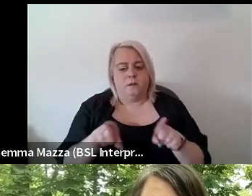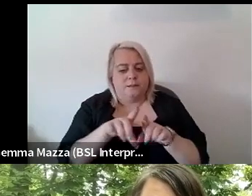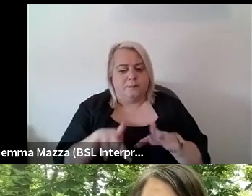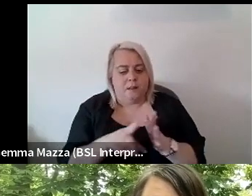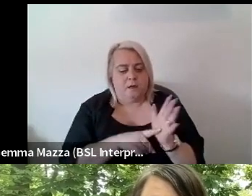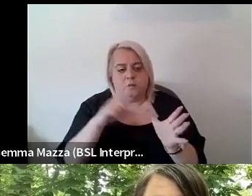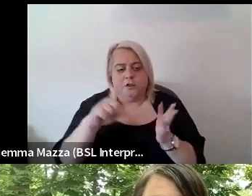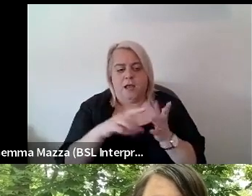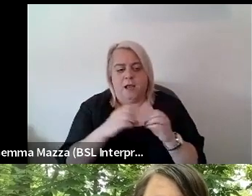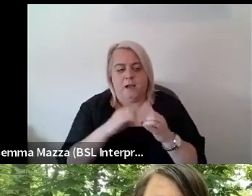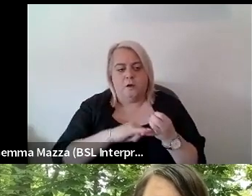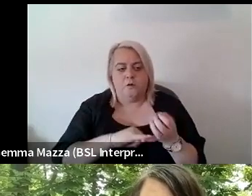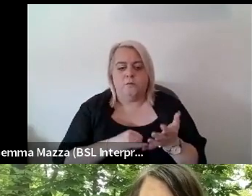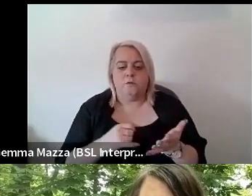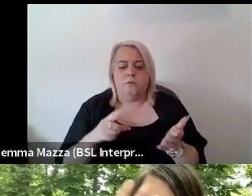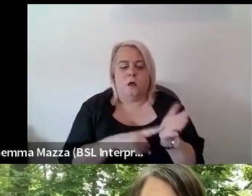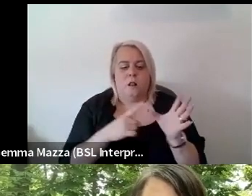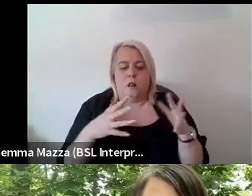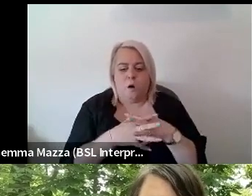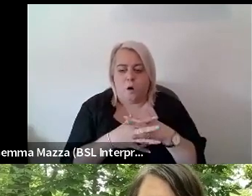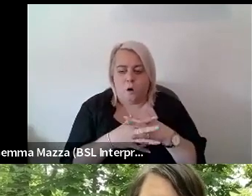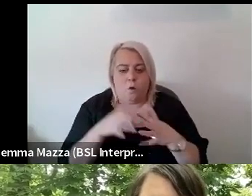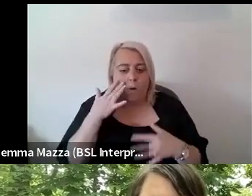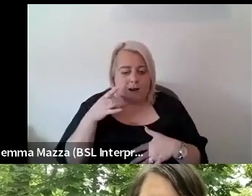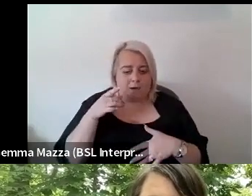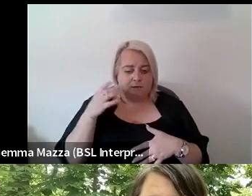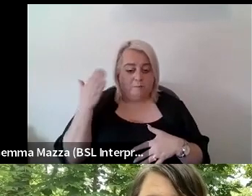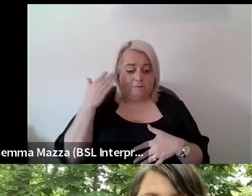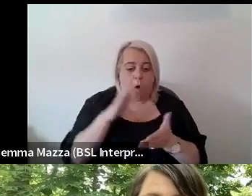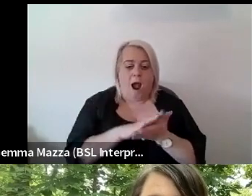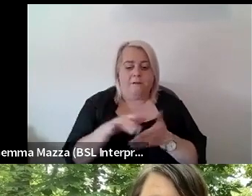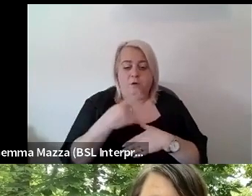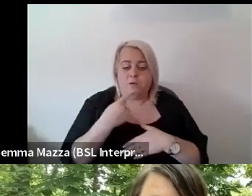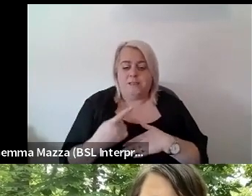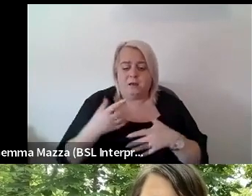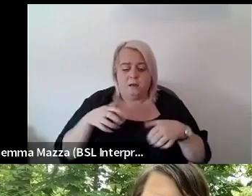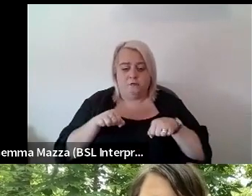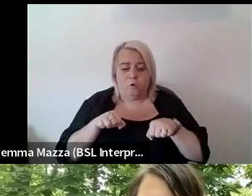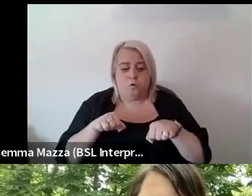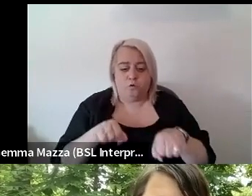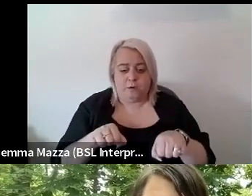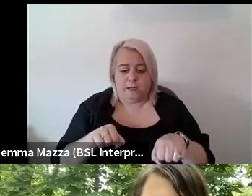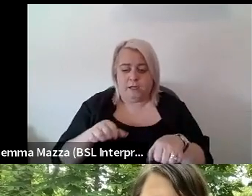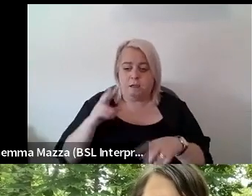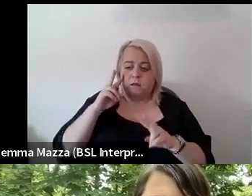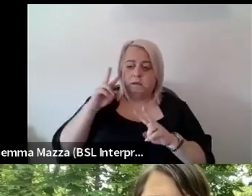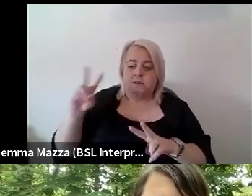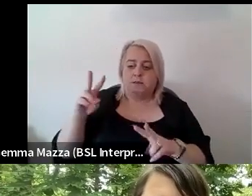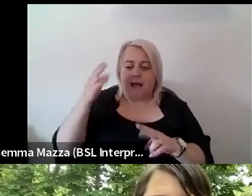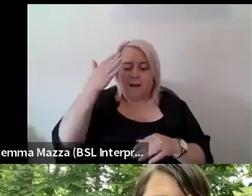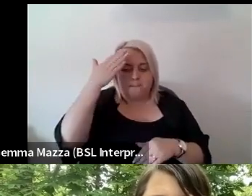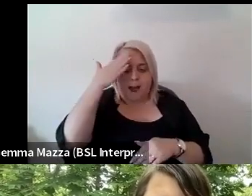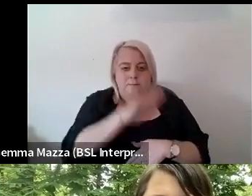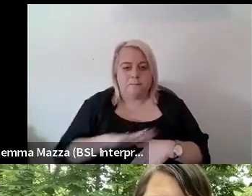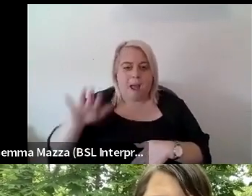you were talking about how when you're in the grocery store, you have sort of a mind map of where things are. We have that with websites